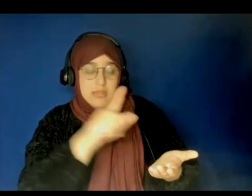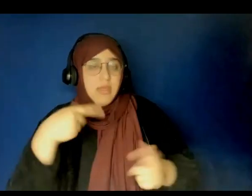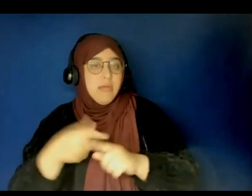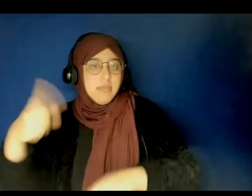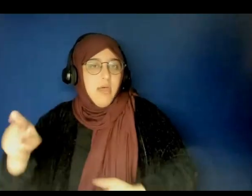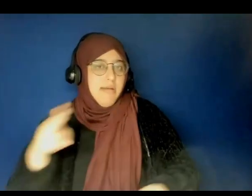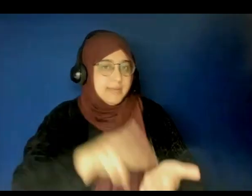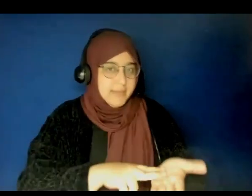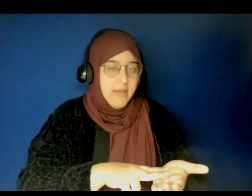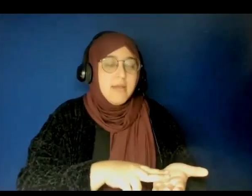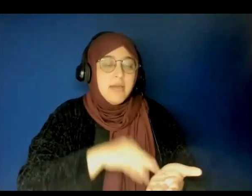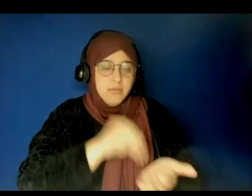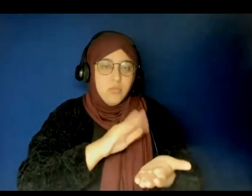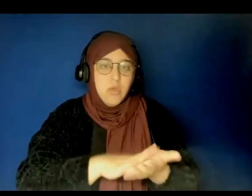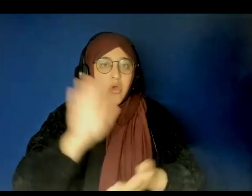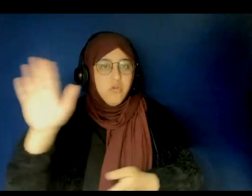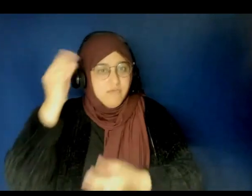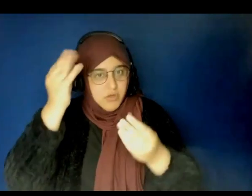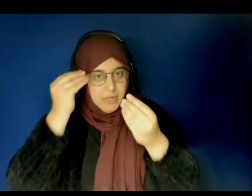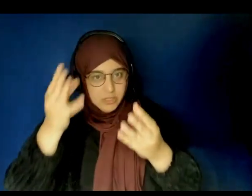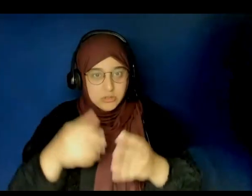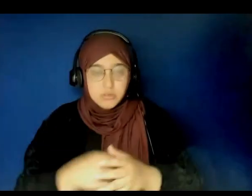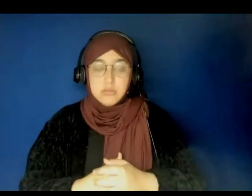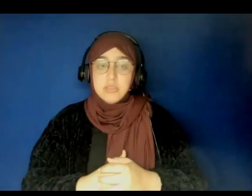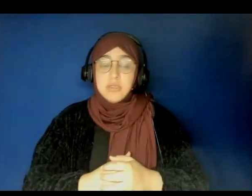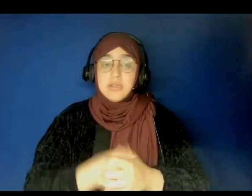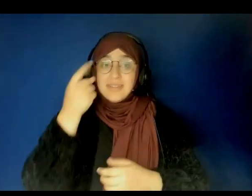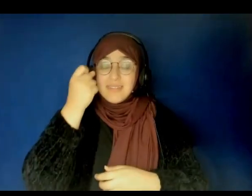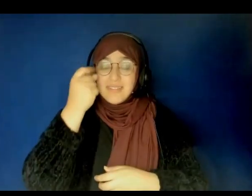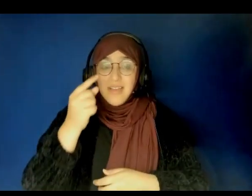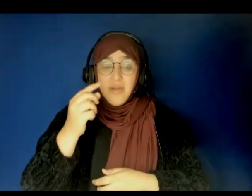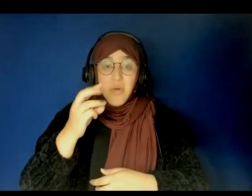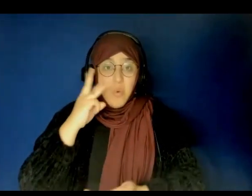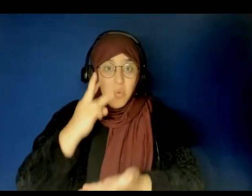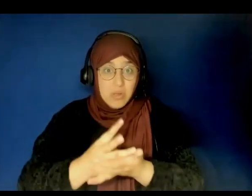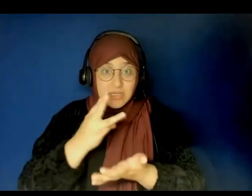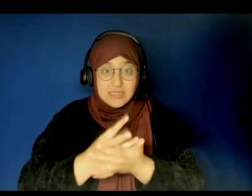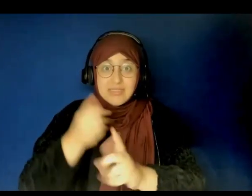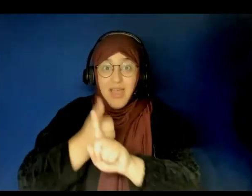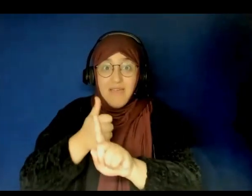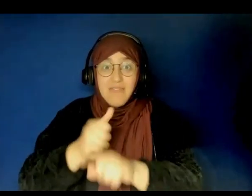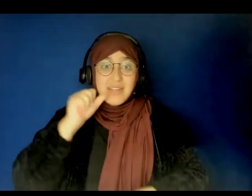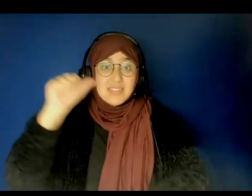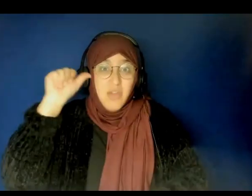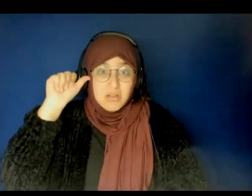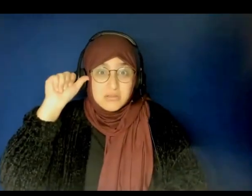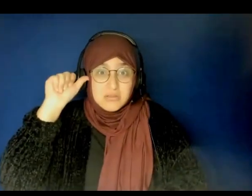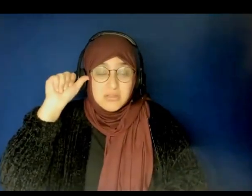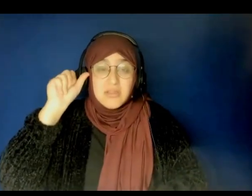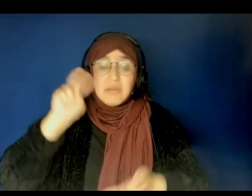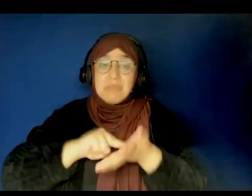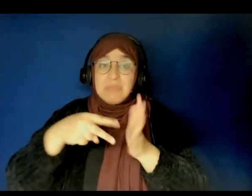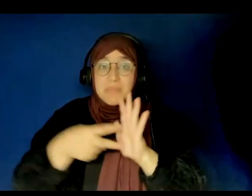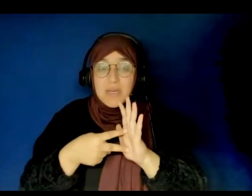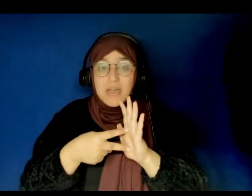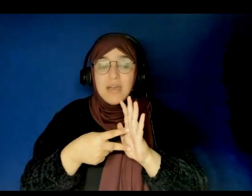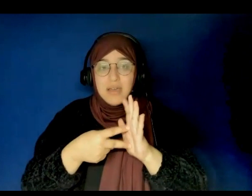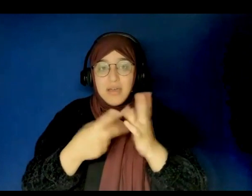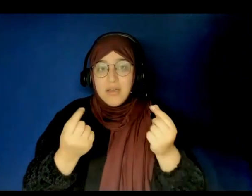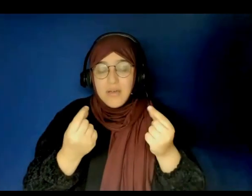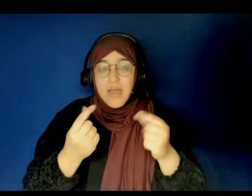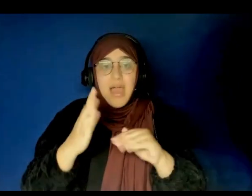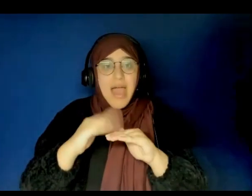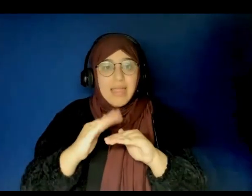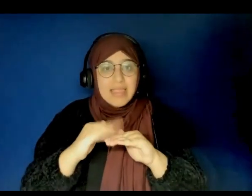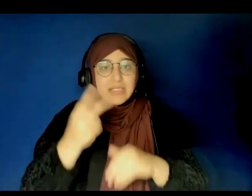So with the witnesses having been adults, they will at least two people will know that you have